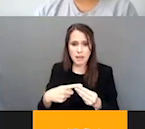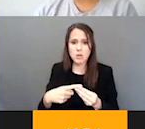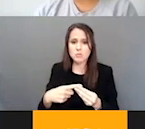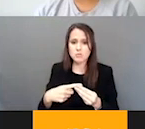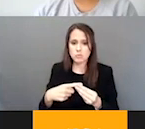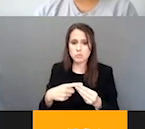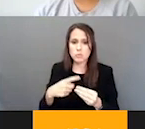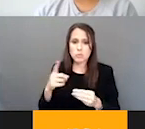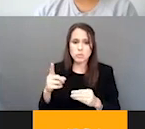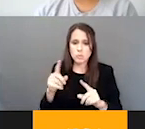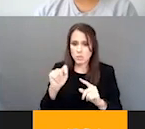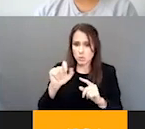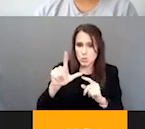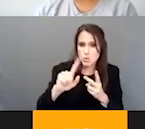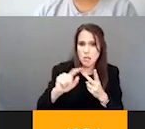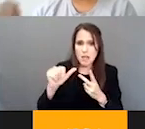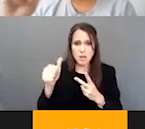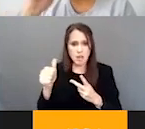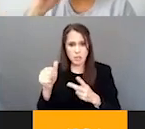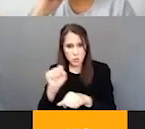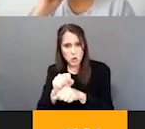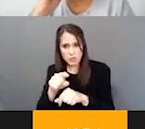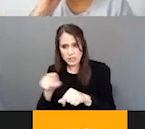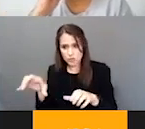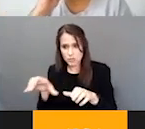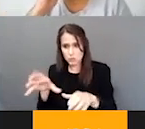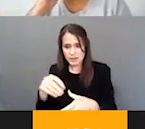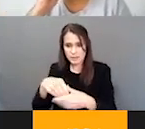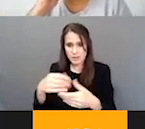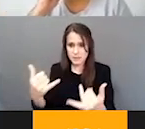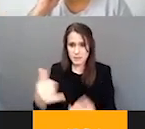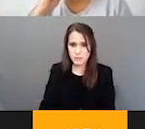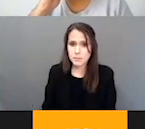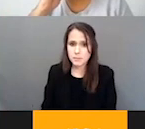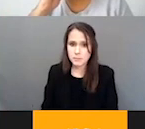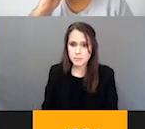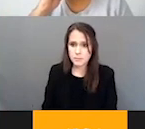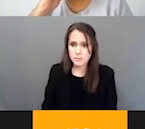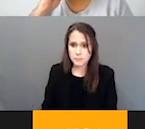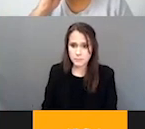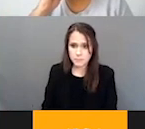this tool and some other work that she's done and doing.